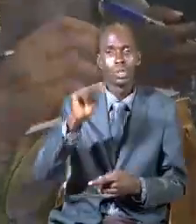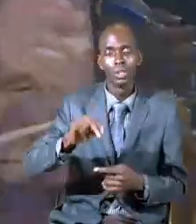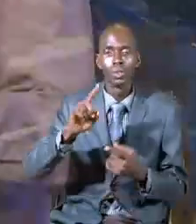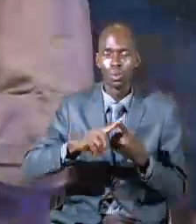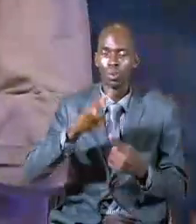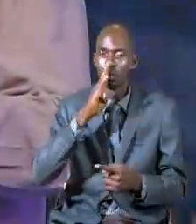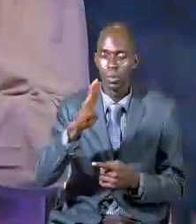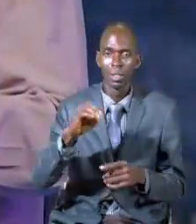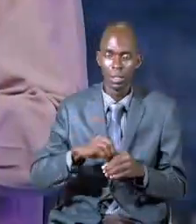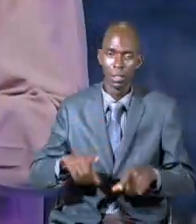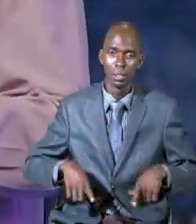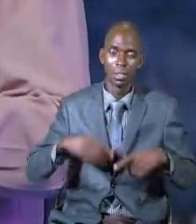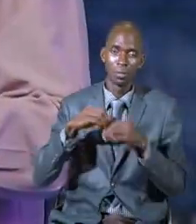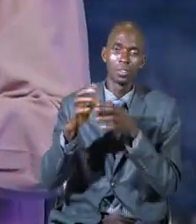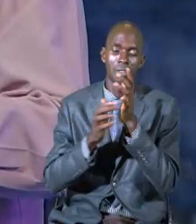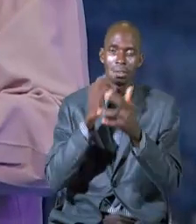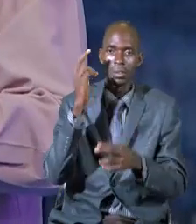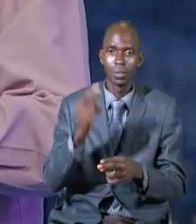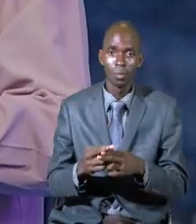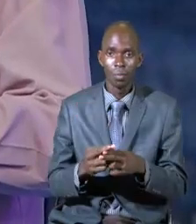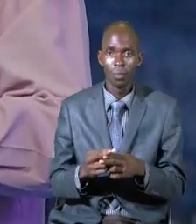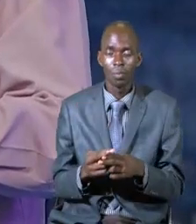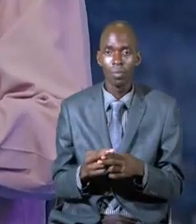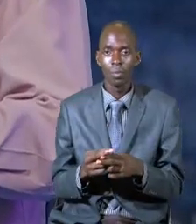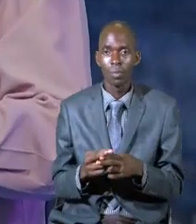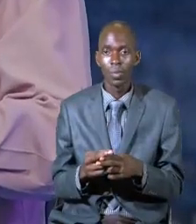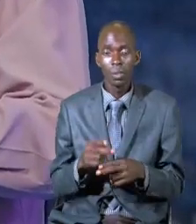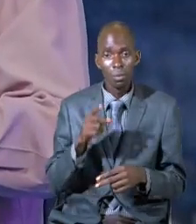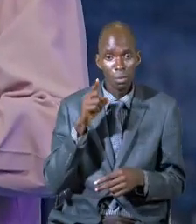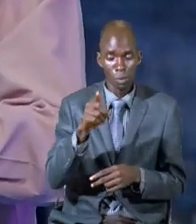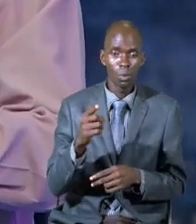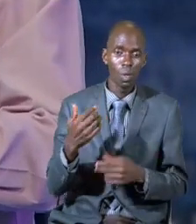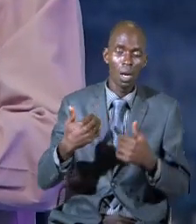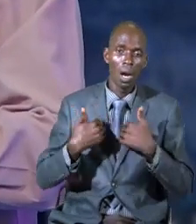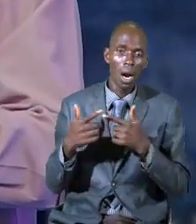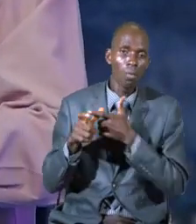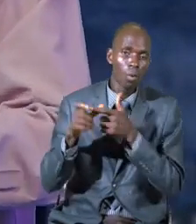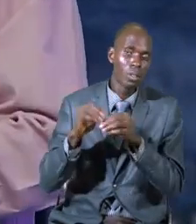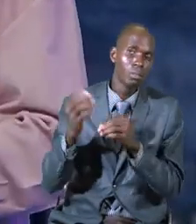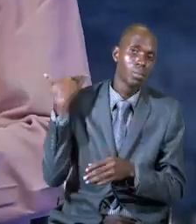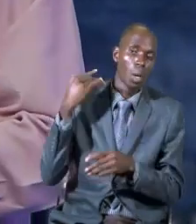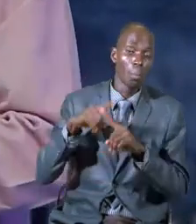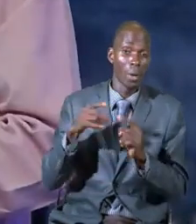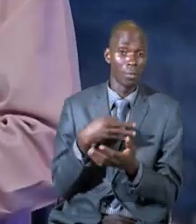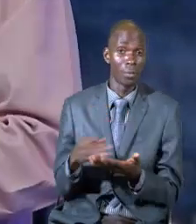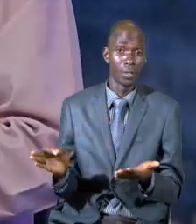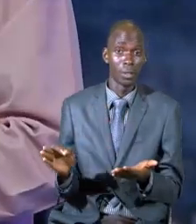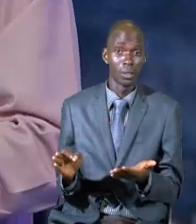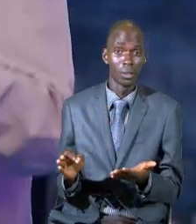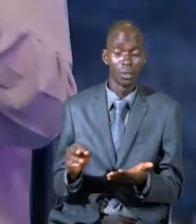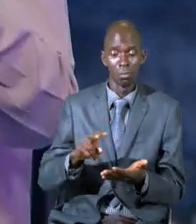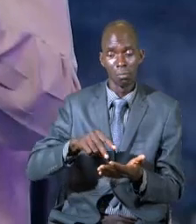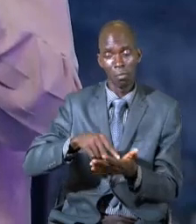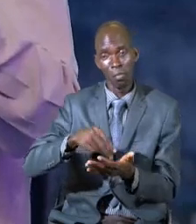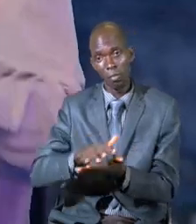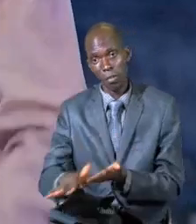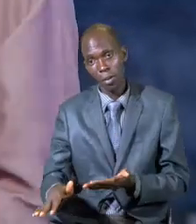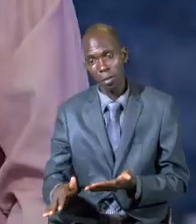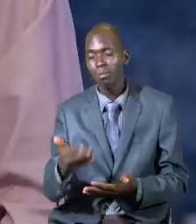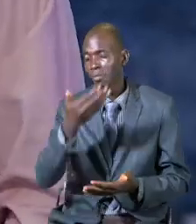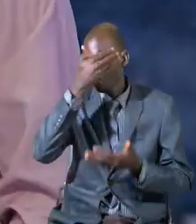You ran in the past, you failed, you fell. Forget the past. A new